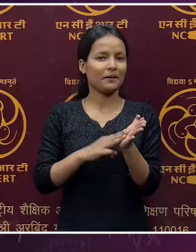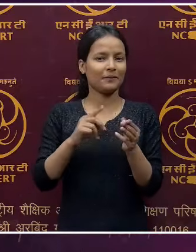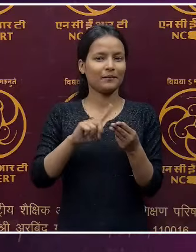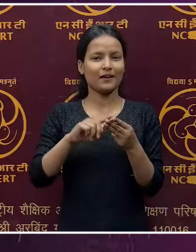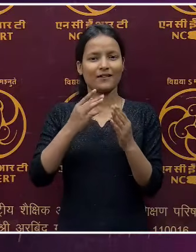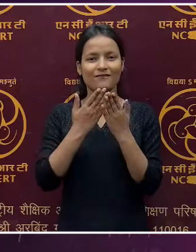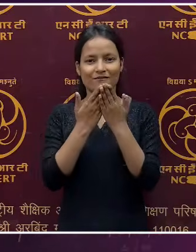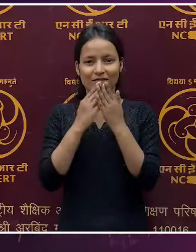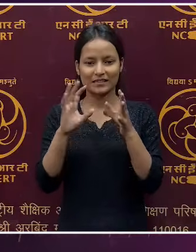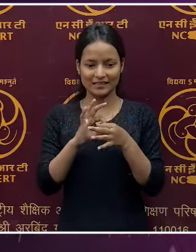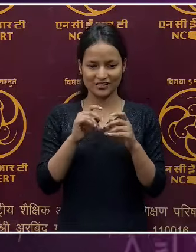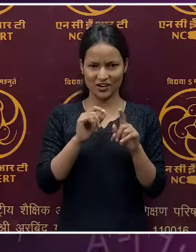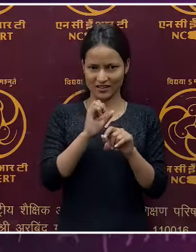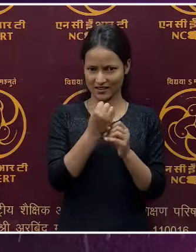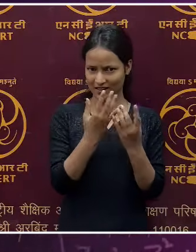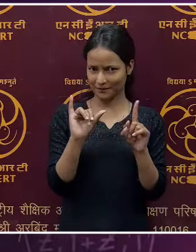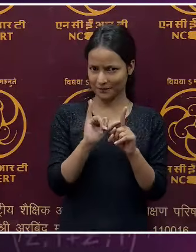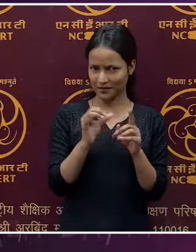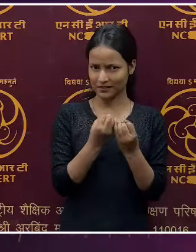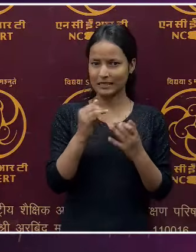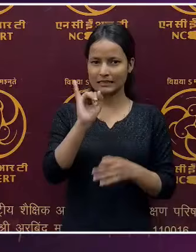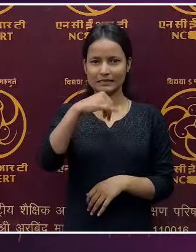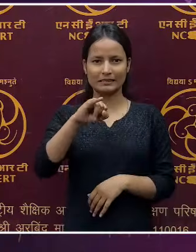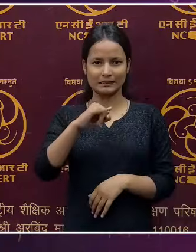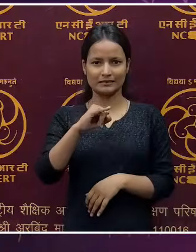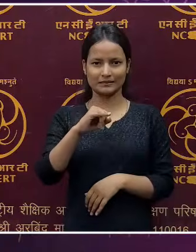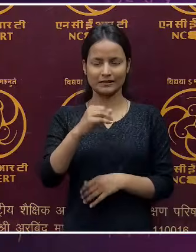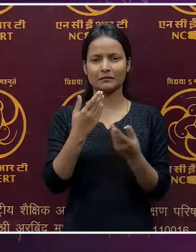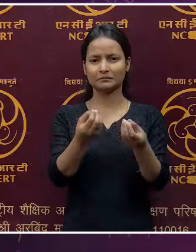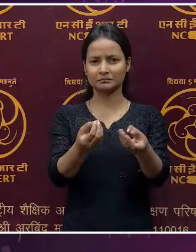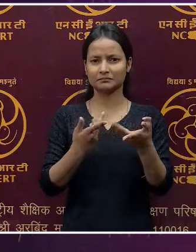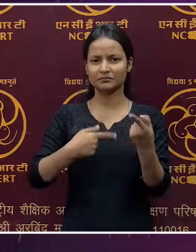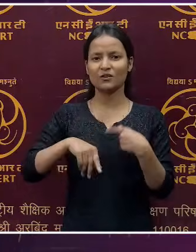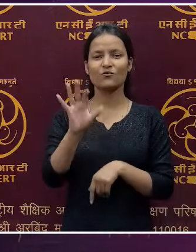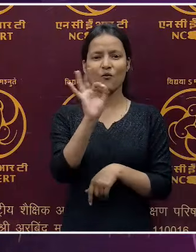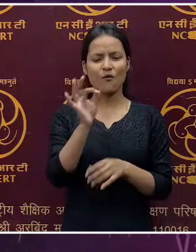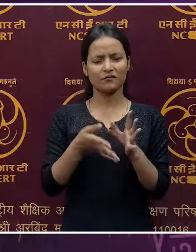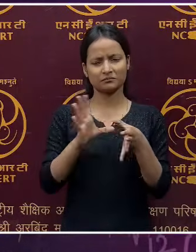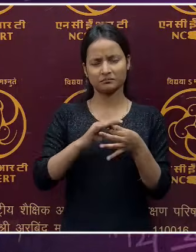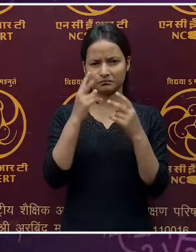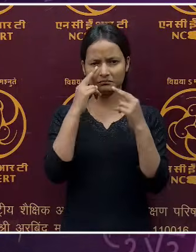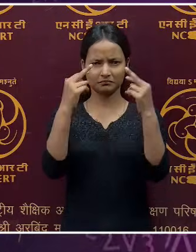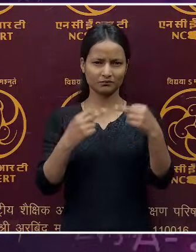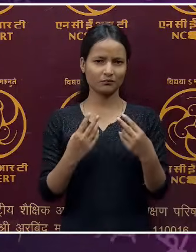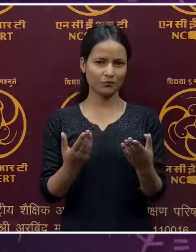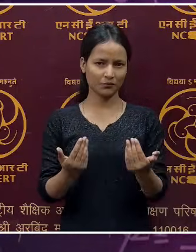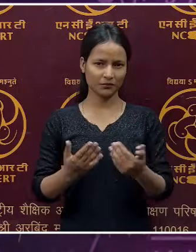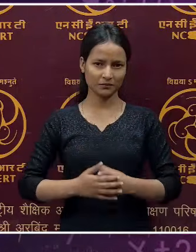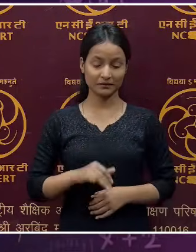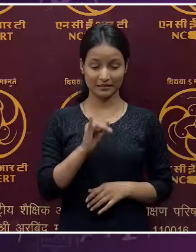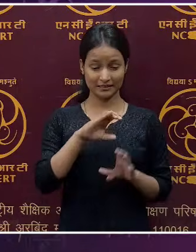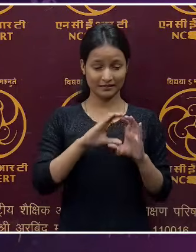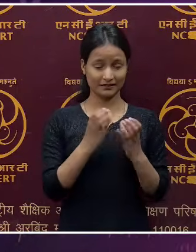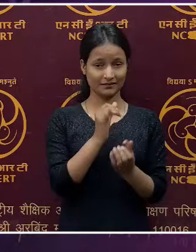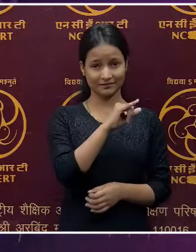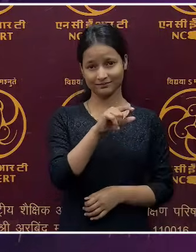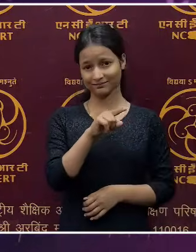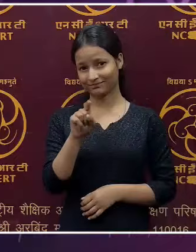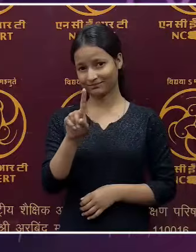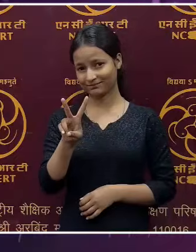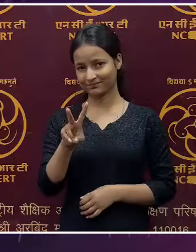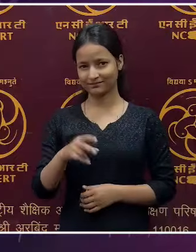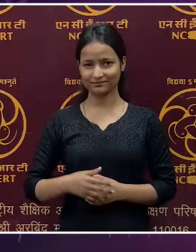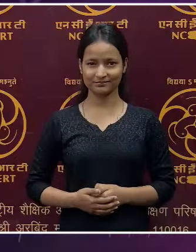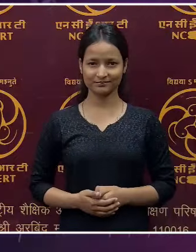to 12, and of course on our official YouTube channels, which are NCERT Official and NCERT PM eVidya class 6 to 12. So when we